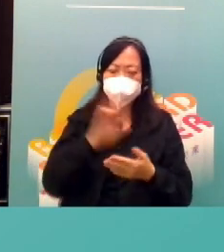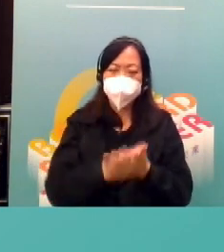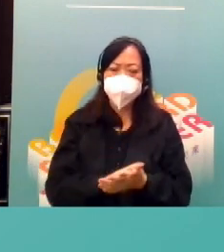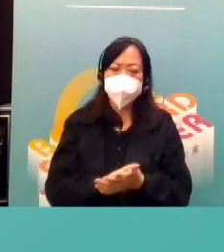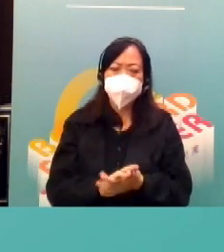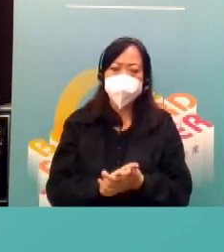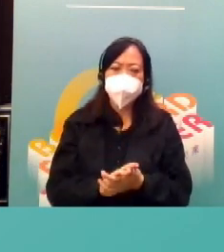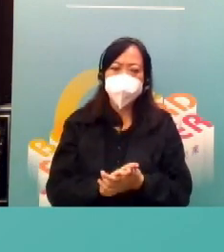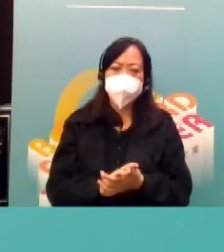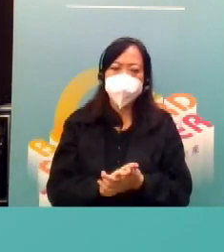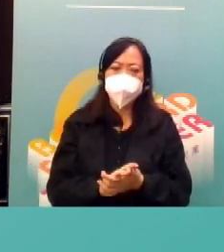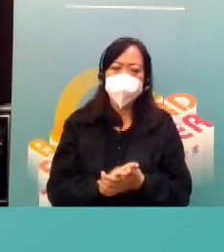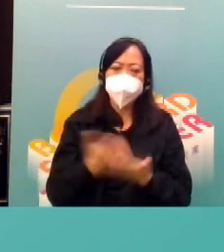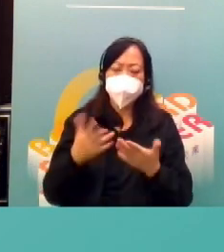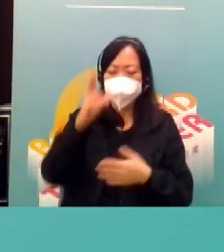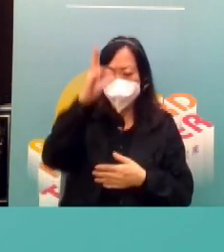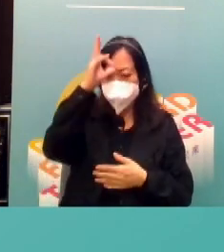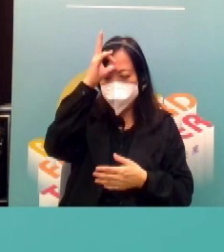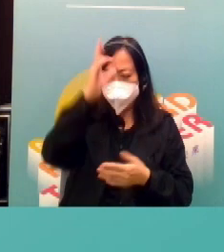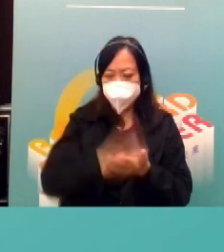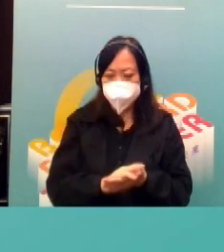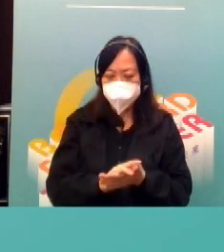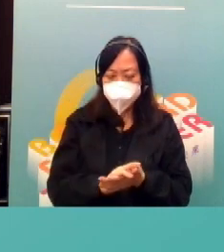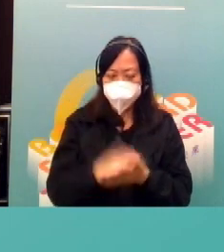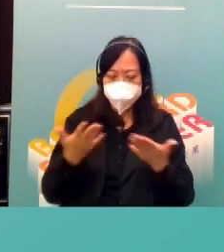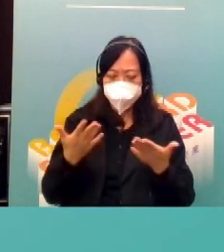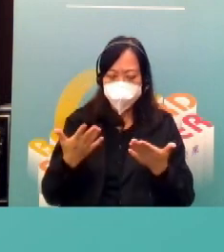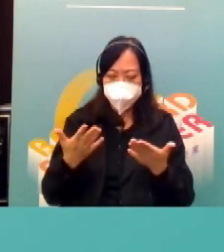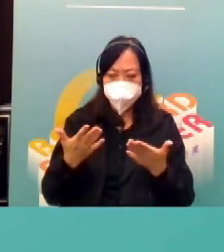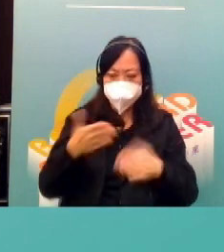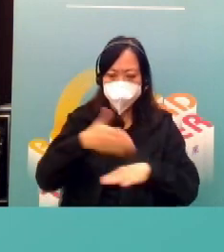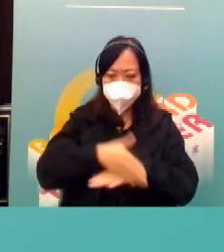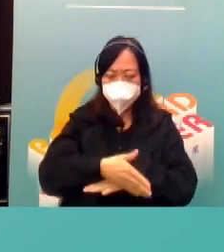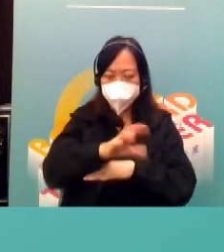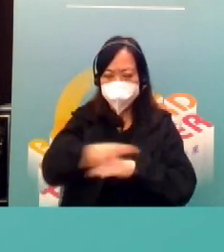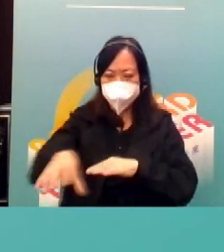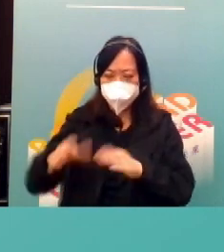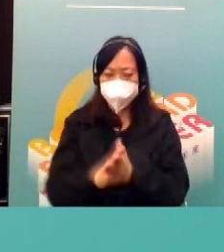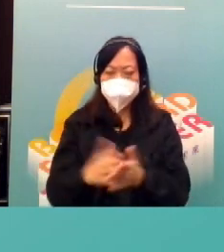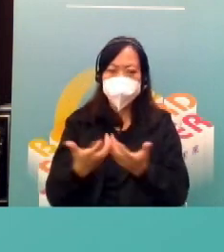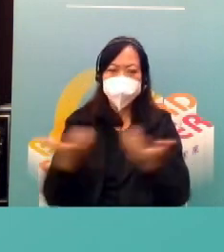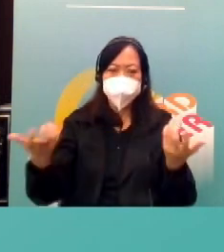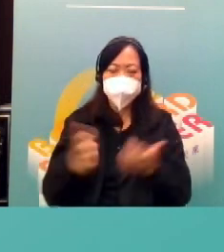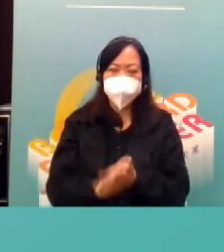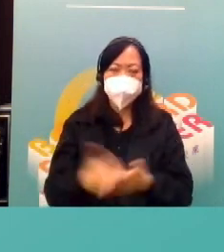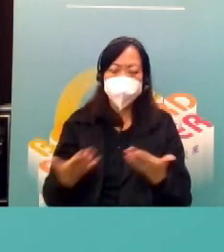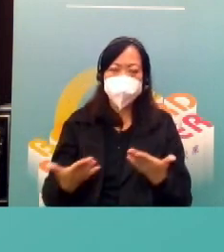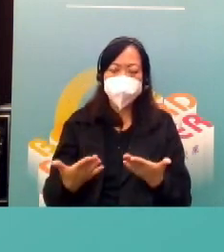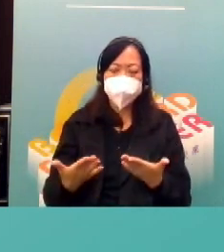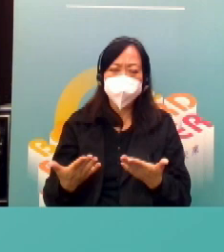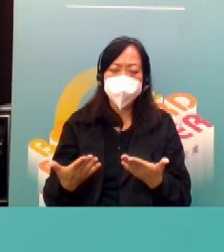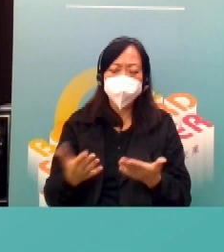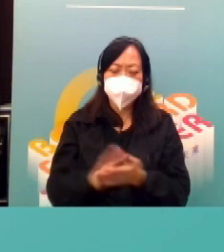connections anymore, and therefore they just find it hard to get started again. So really focusing on the outcomes means that you are tailoring